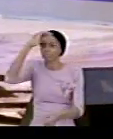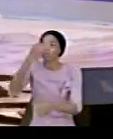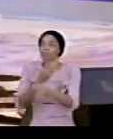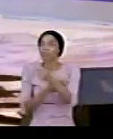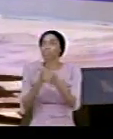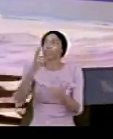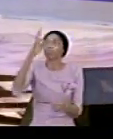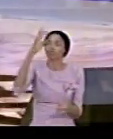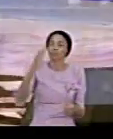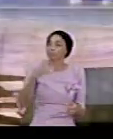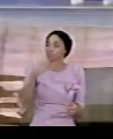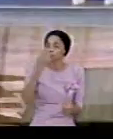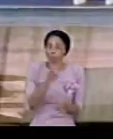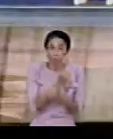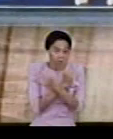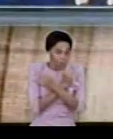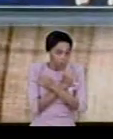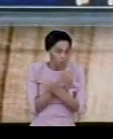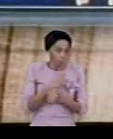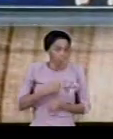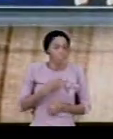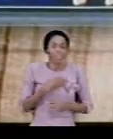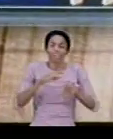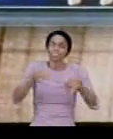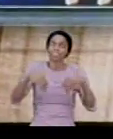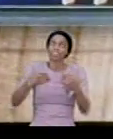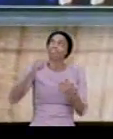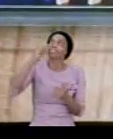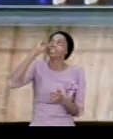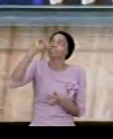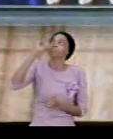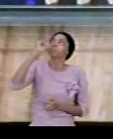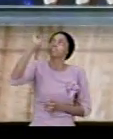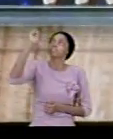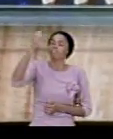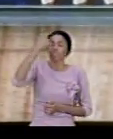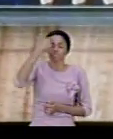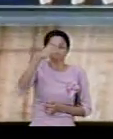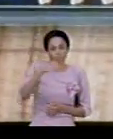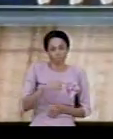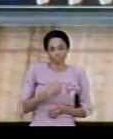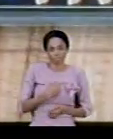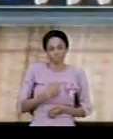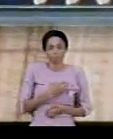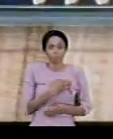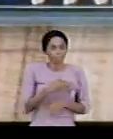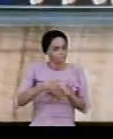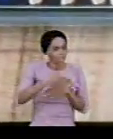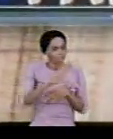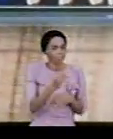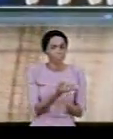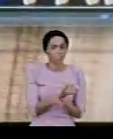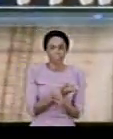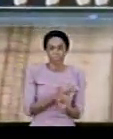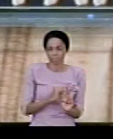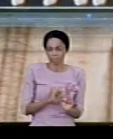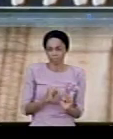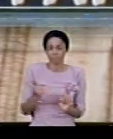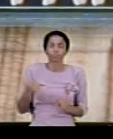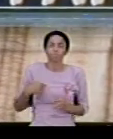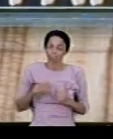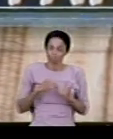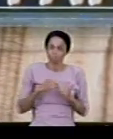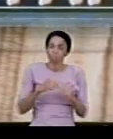who loved me and gave himself for me. And after that salvation, we keep